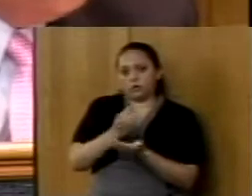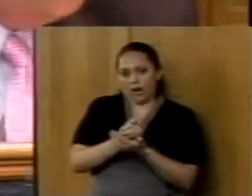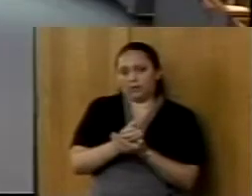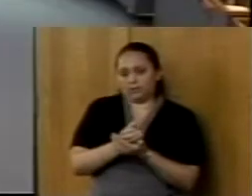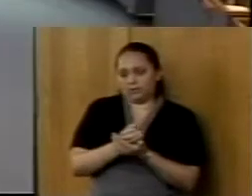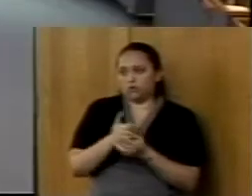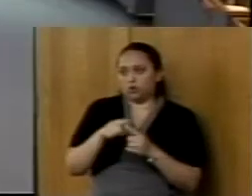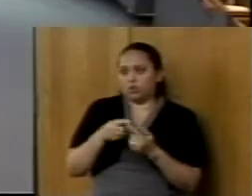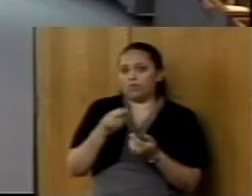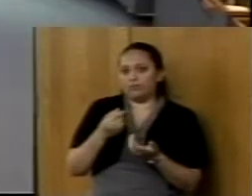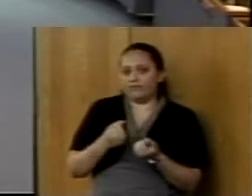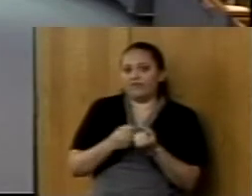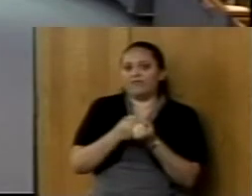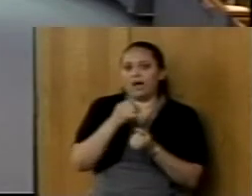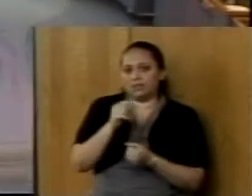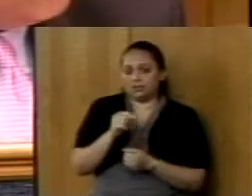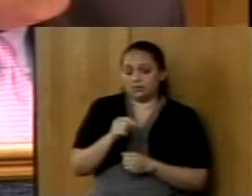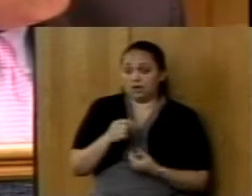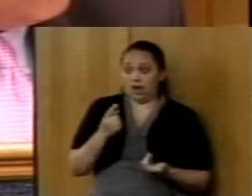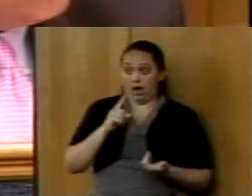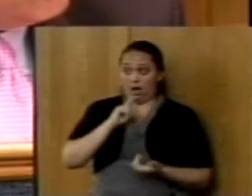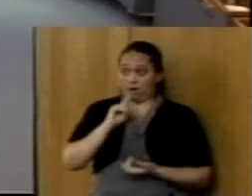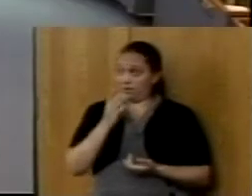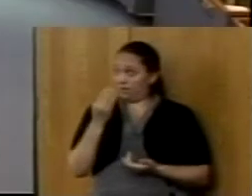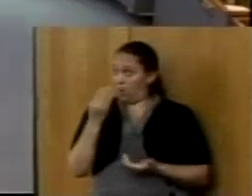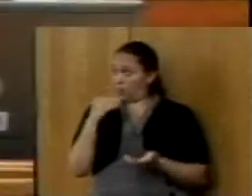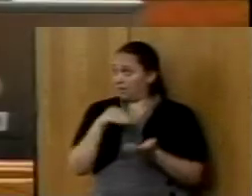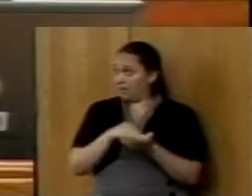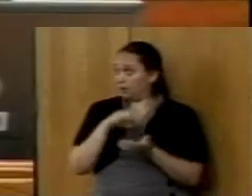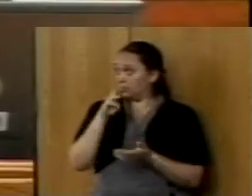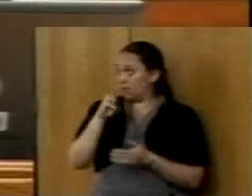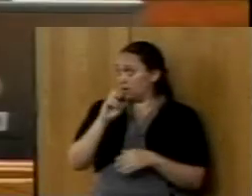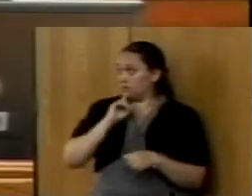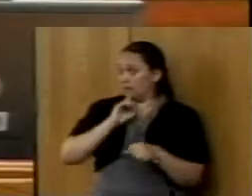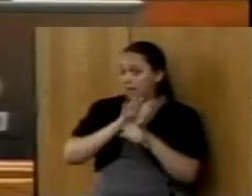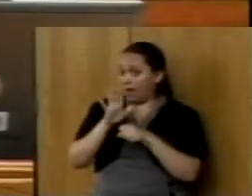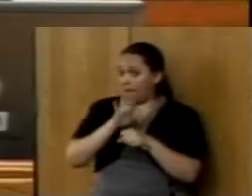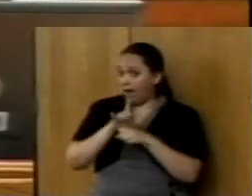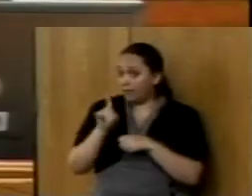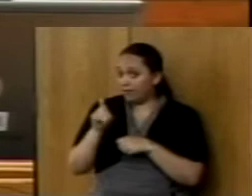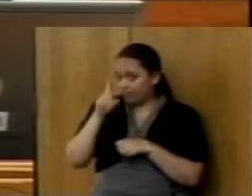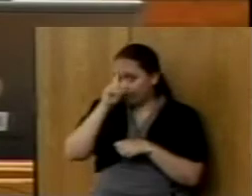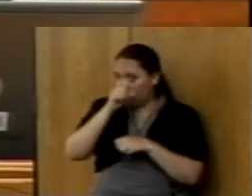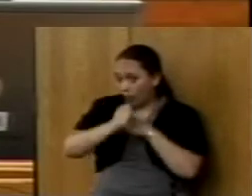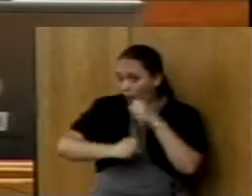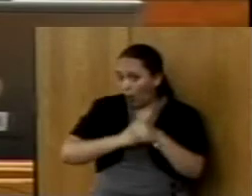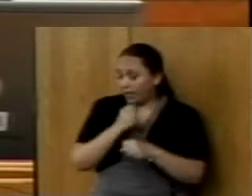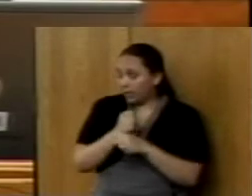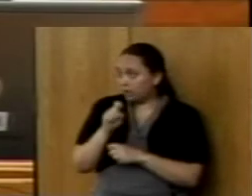it. Okay, and is $14,600 going to be enough for the whole year?